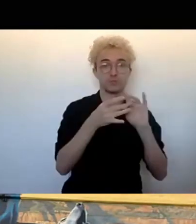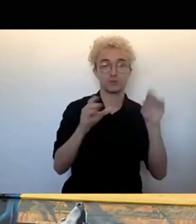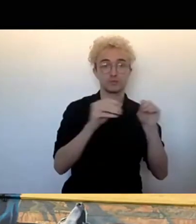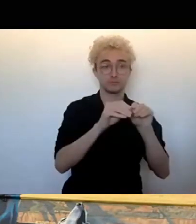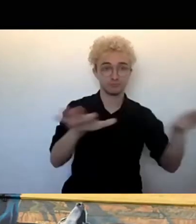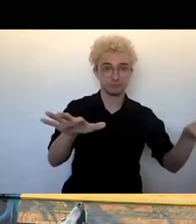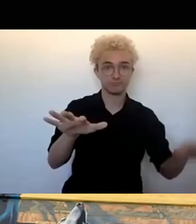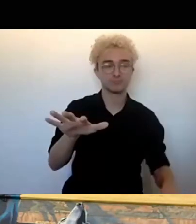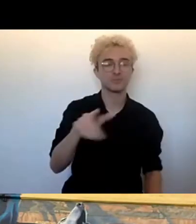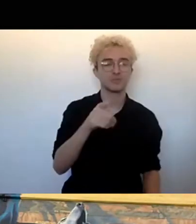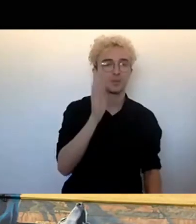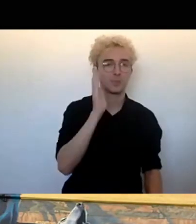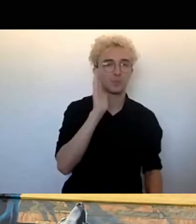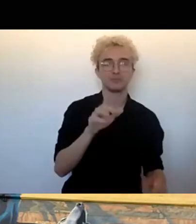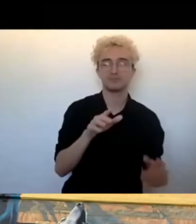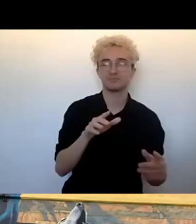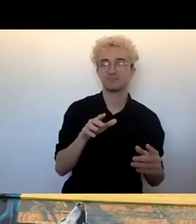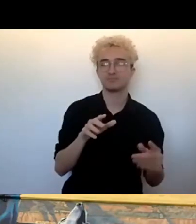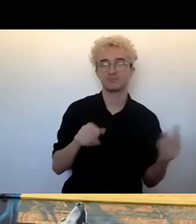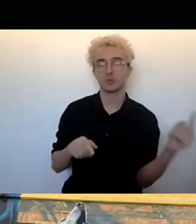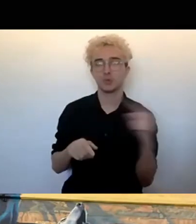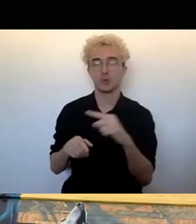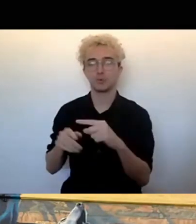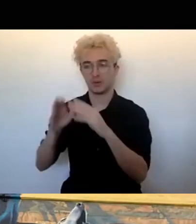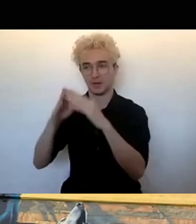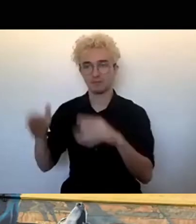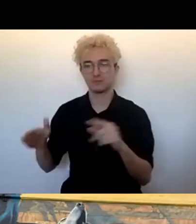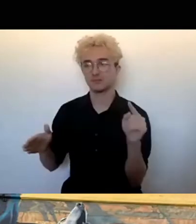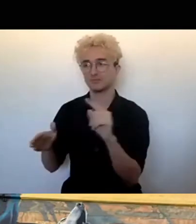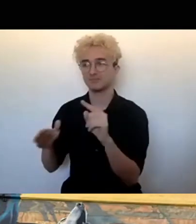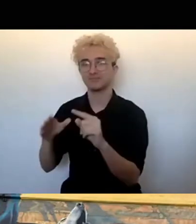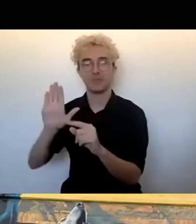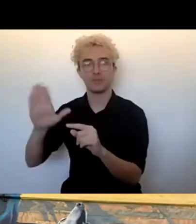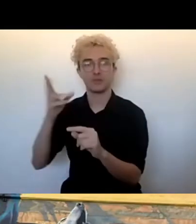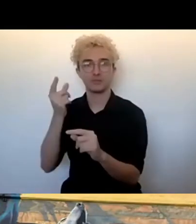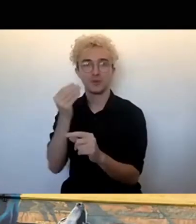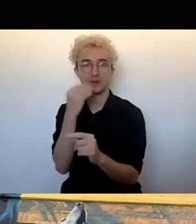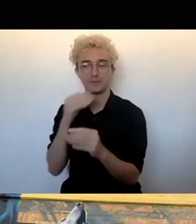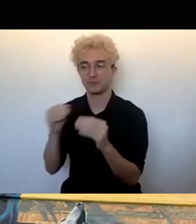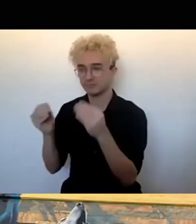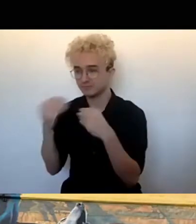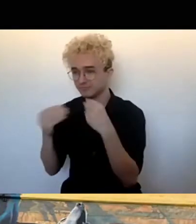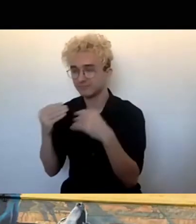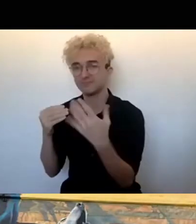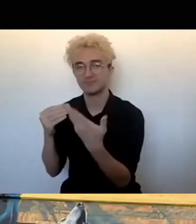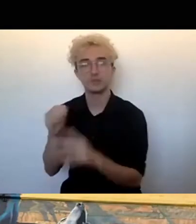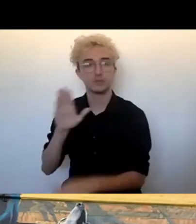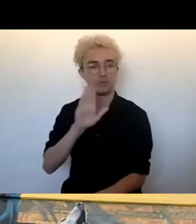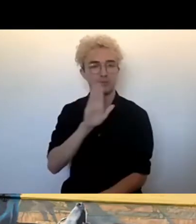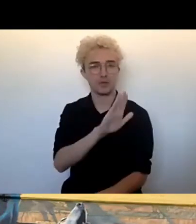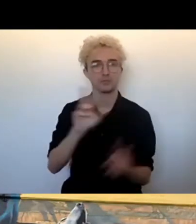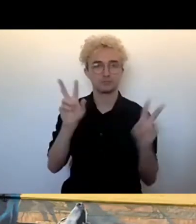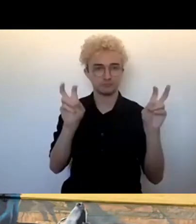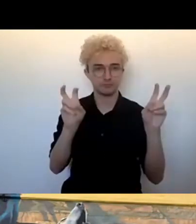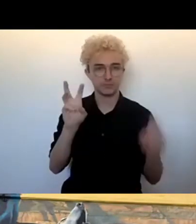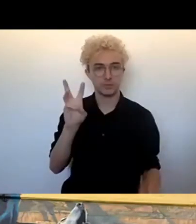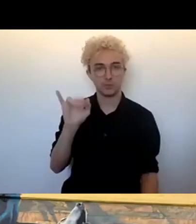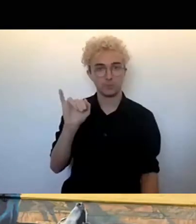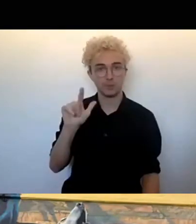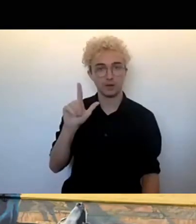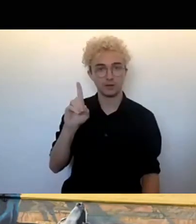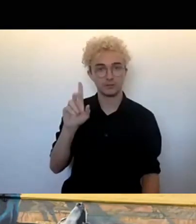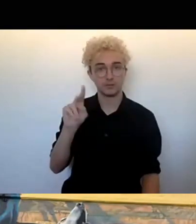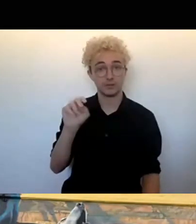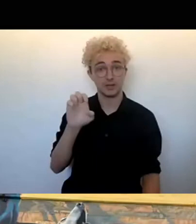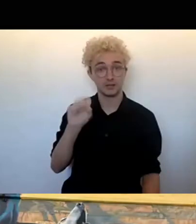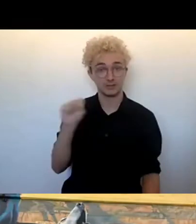people's porches and eat dog food and this kind of stuff. So that wildness has been, reduced to the point where they get too friendly with people.